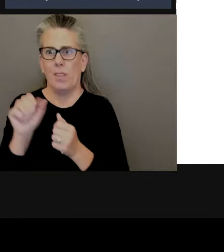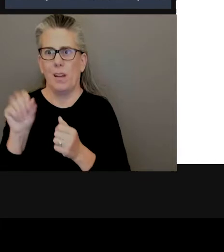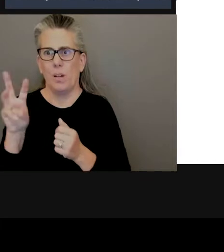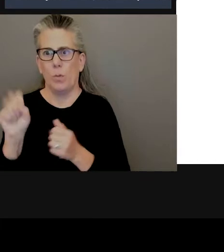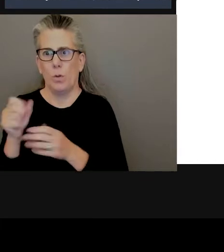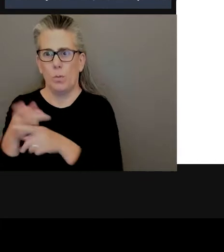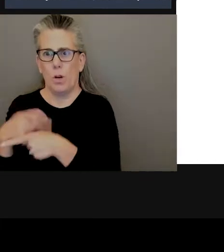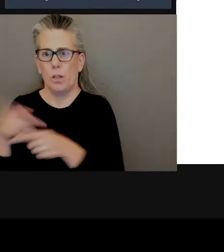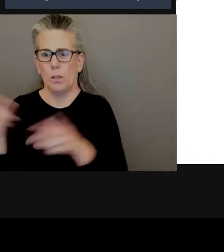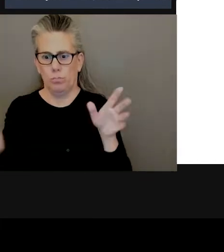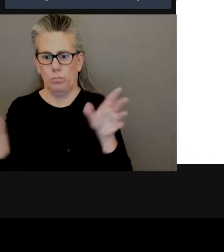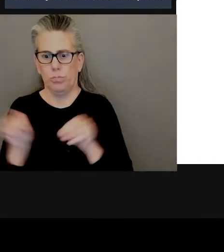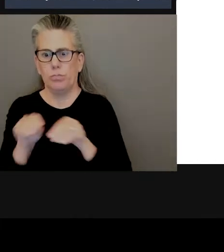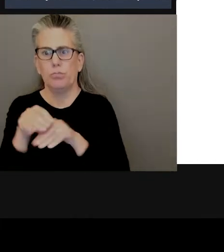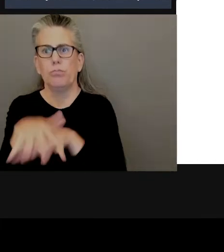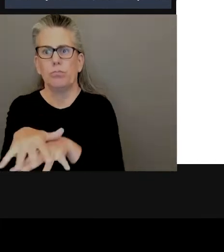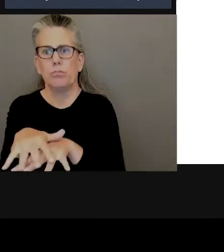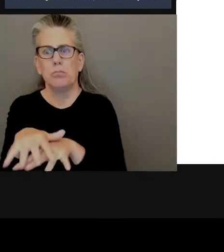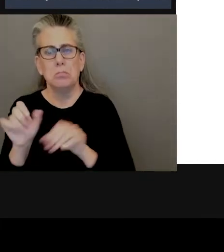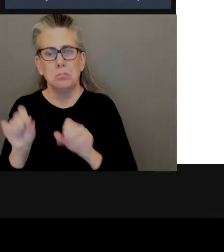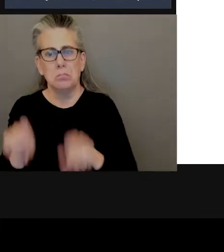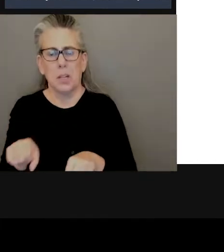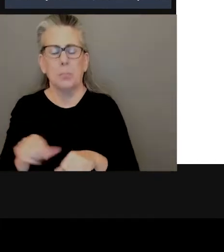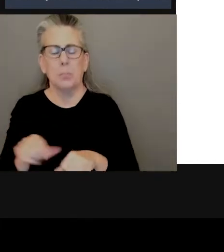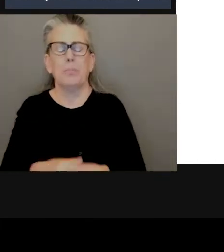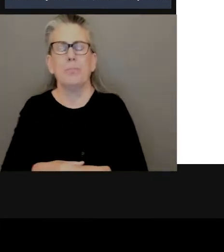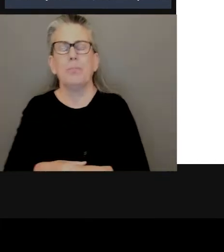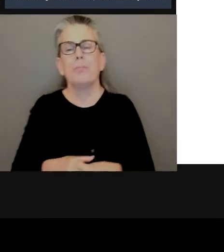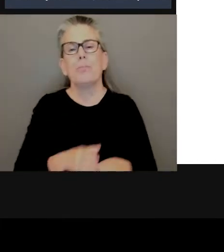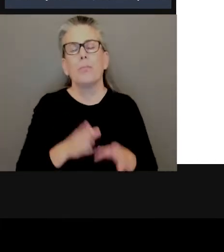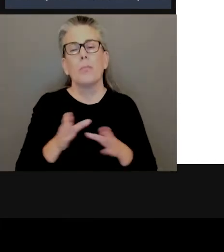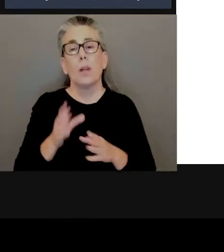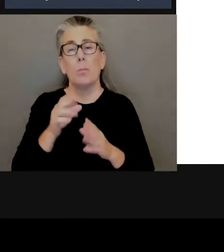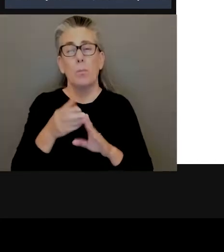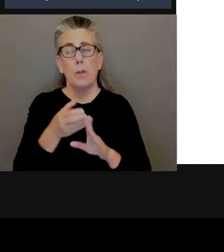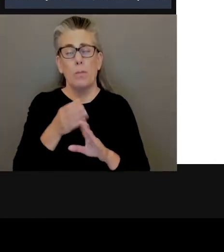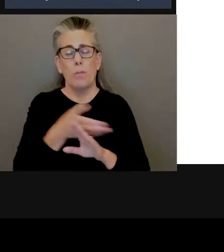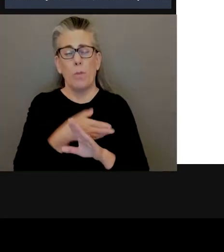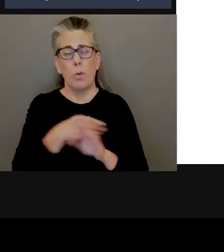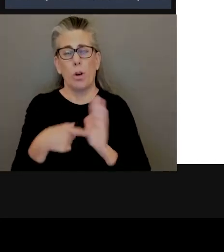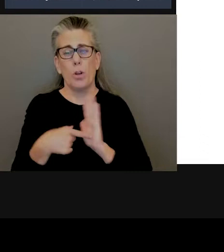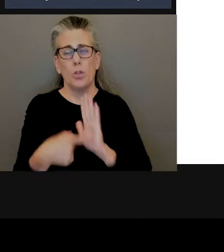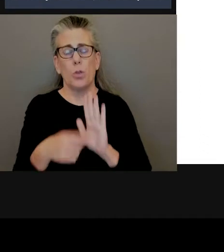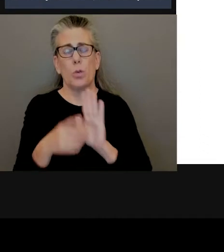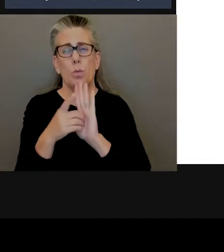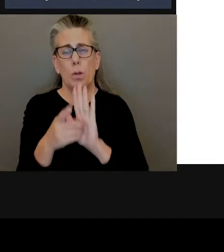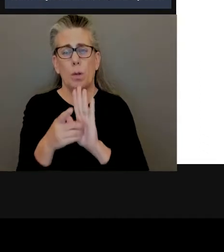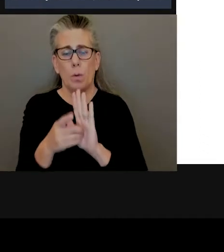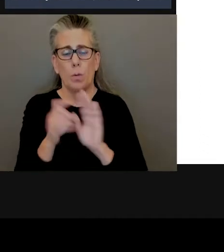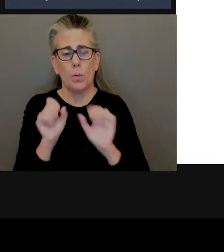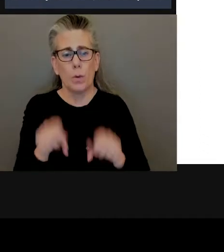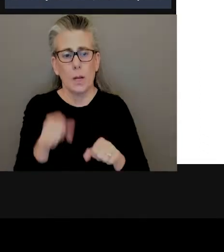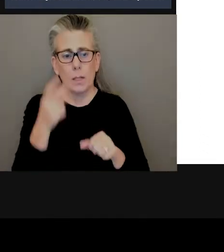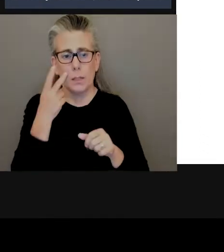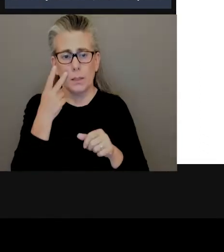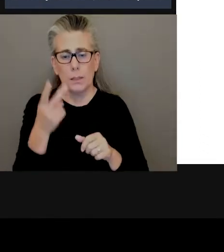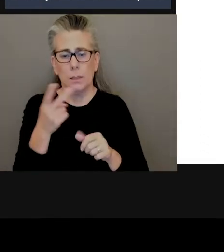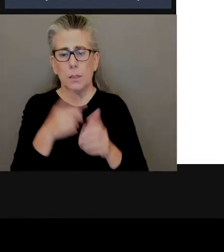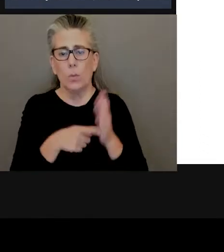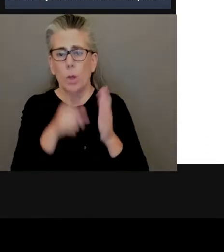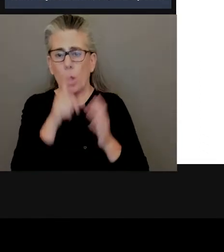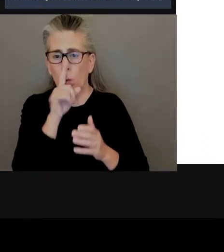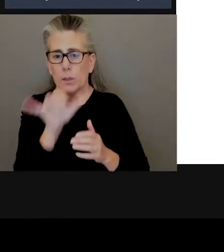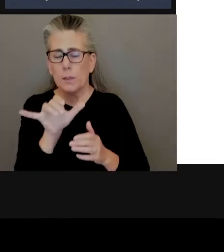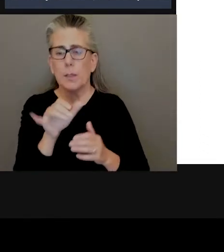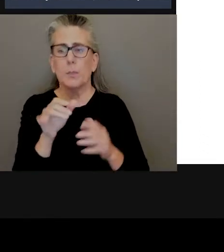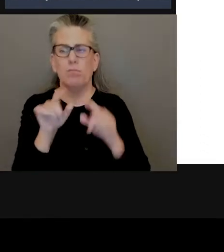Now before we see the demo, right, let's see how does the user experience on Kubeflow on AWS looks like. And I'll use this